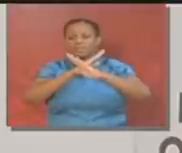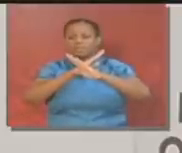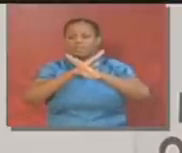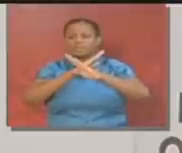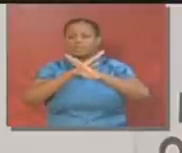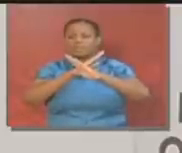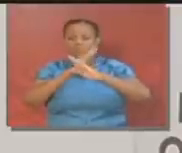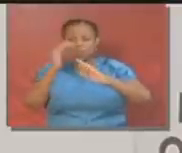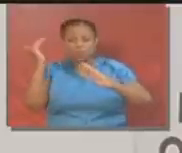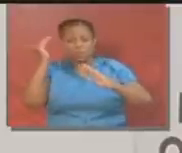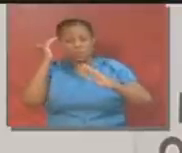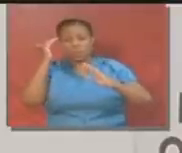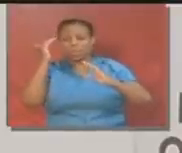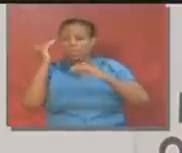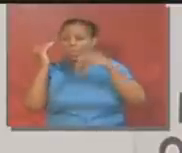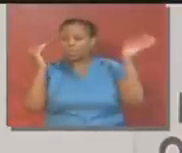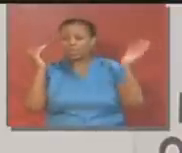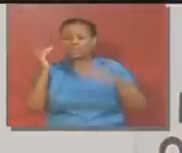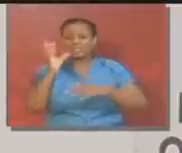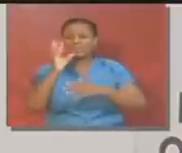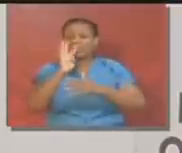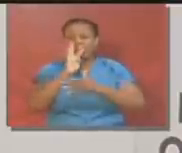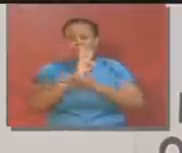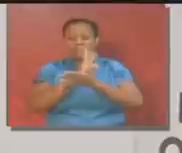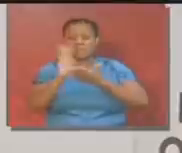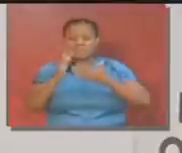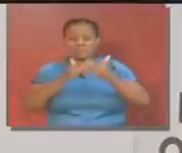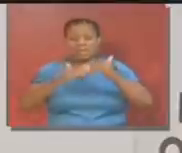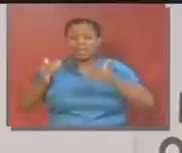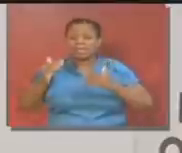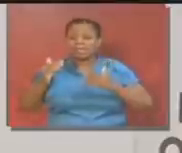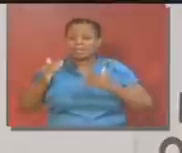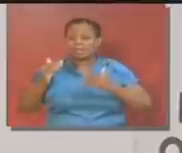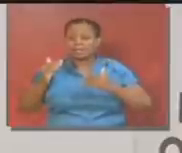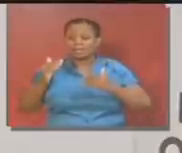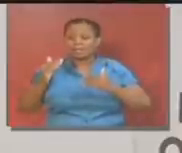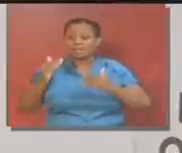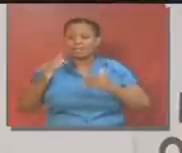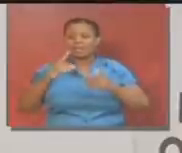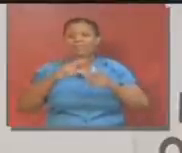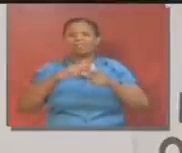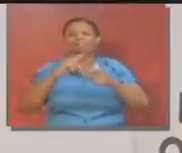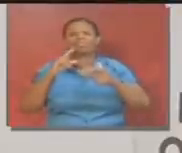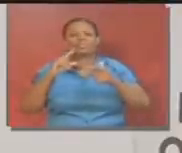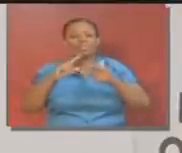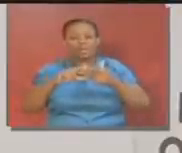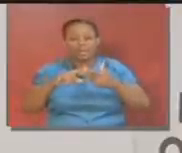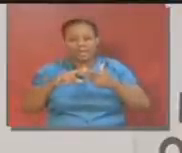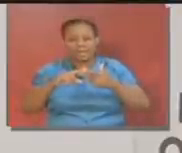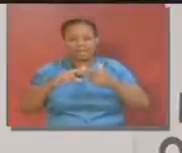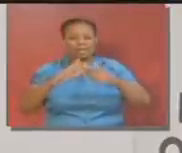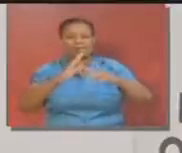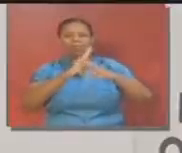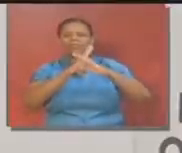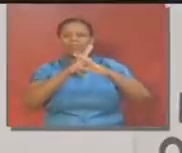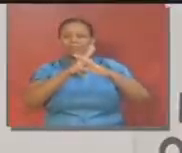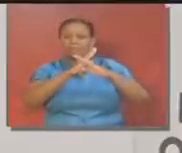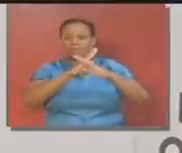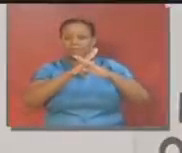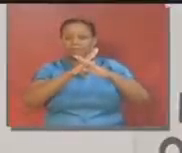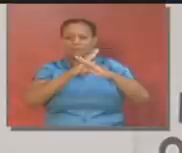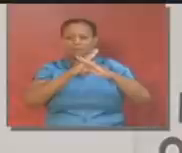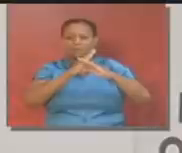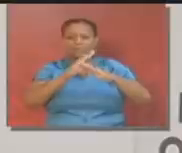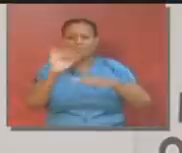6 weeks afterwards. So the peak of it reflects the peak of the infectivity of COVID. So